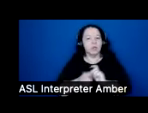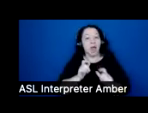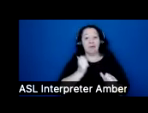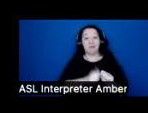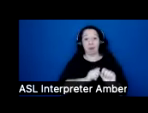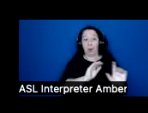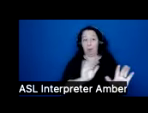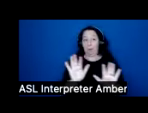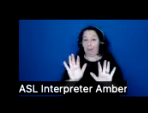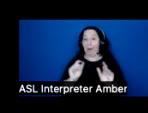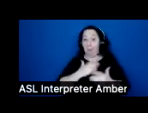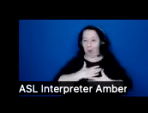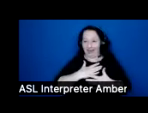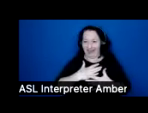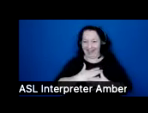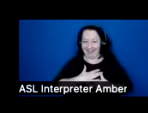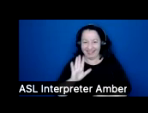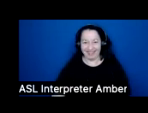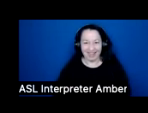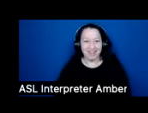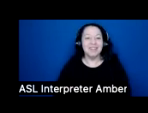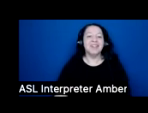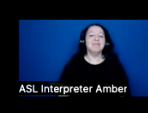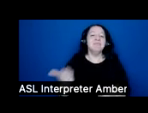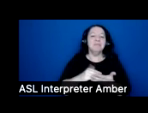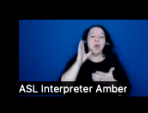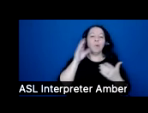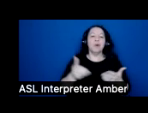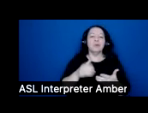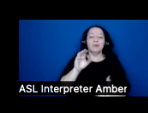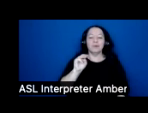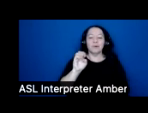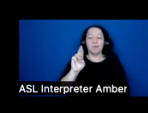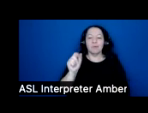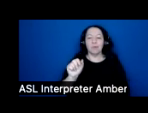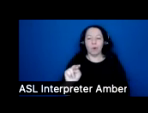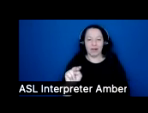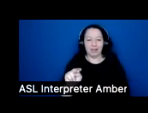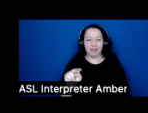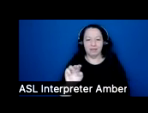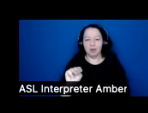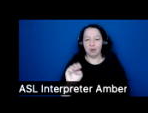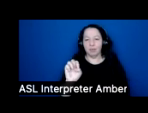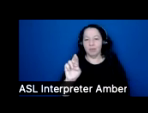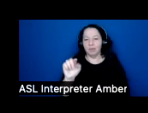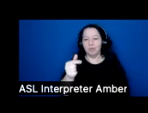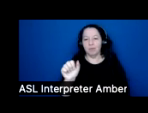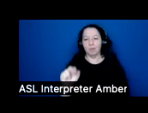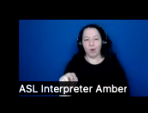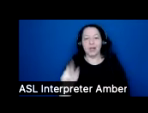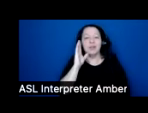So I will introduce Morgan again, and she is going to begin our next